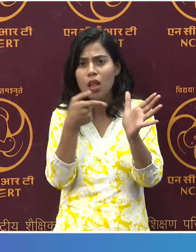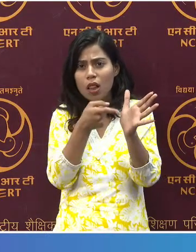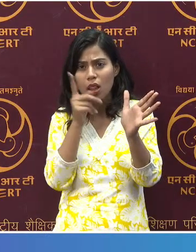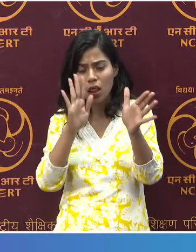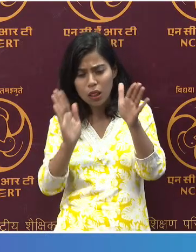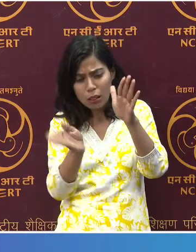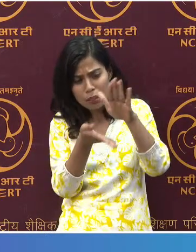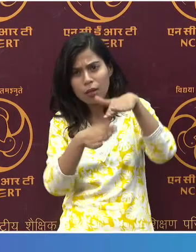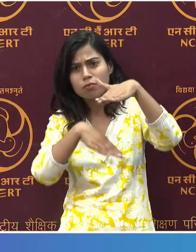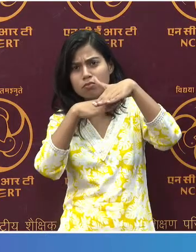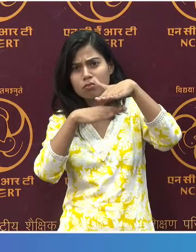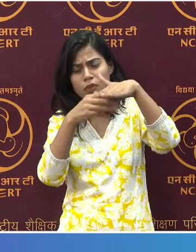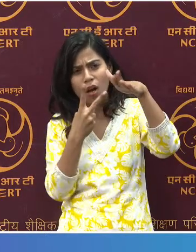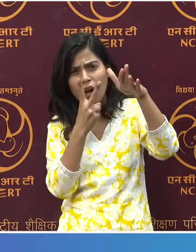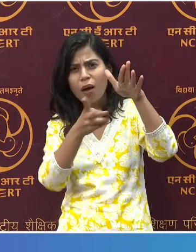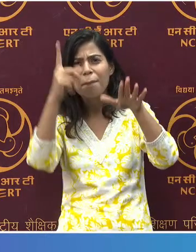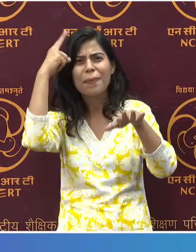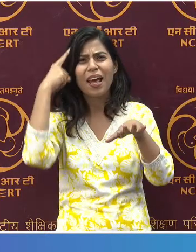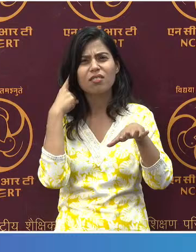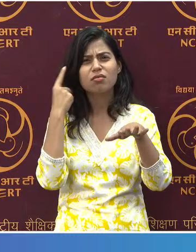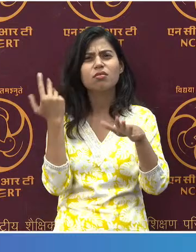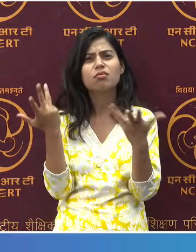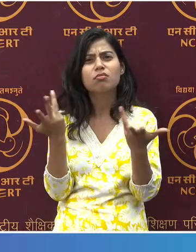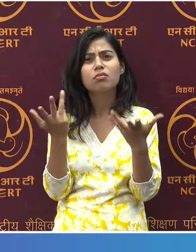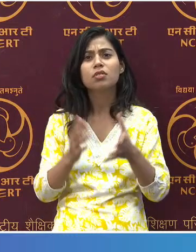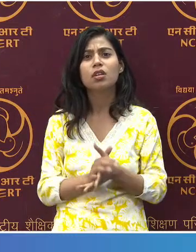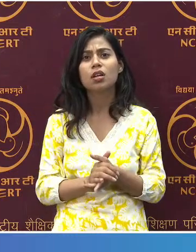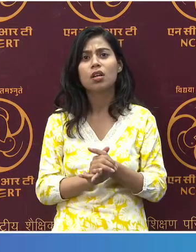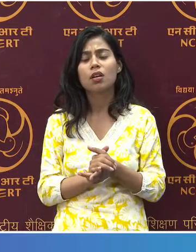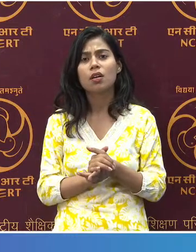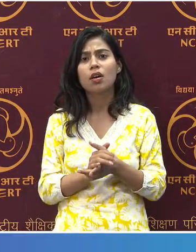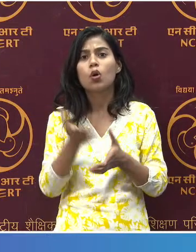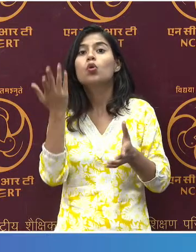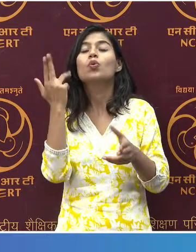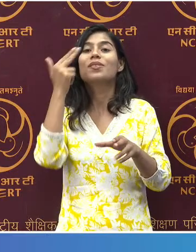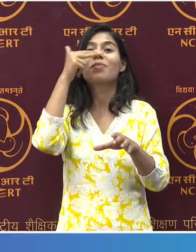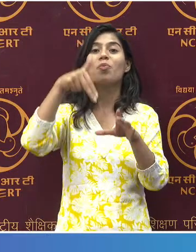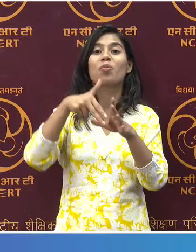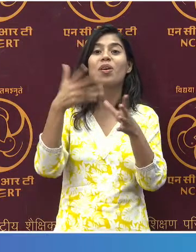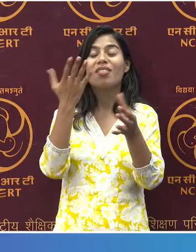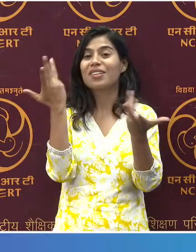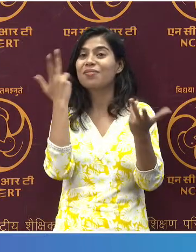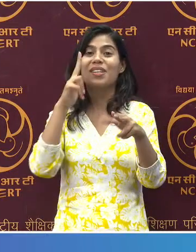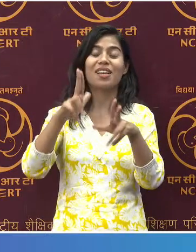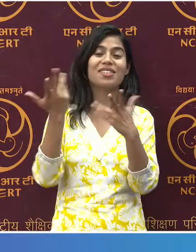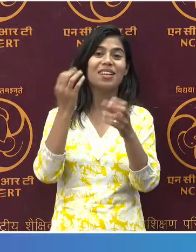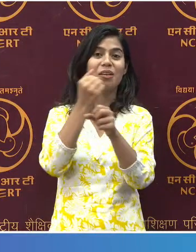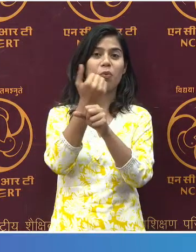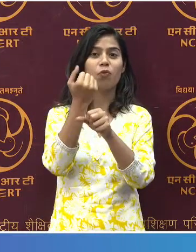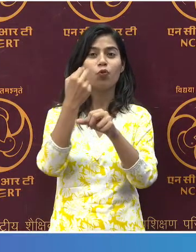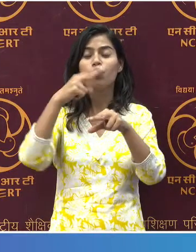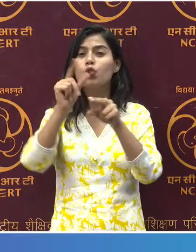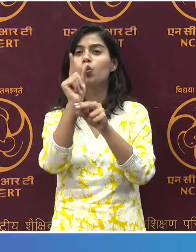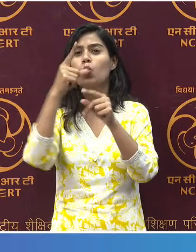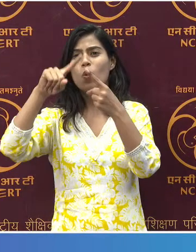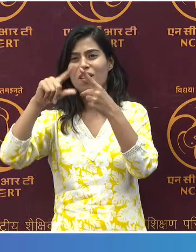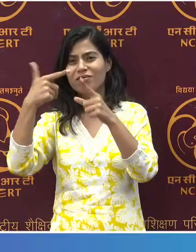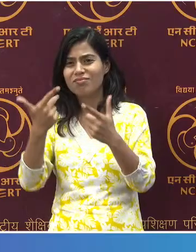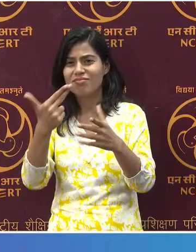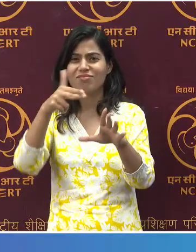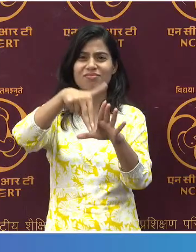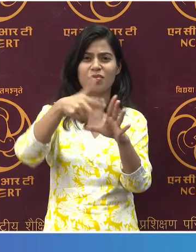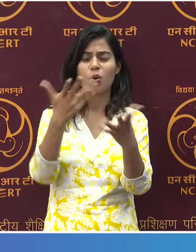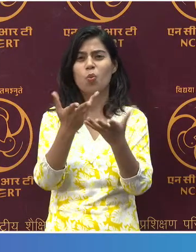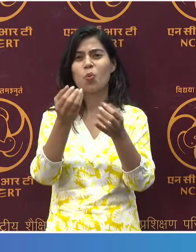that the air holes are blocked and fuel is getting wasted. Okay. The gas, kerosene stove used